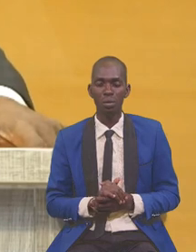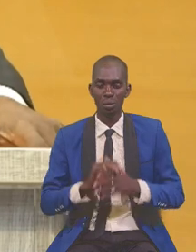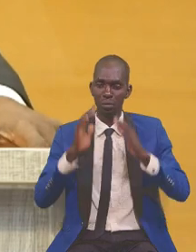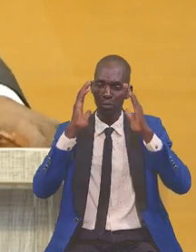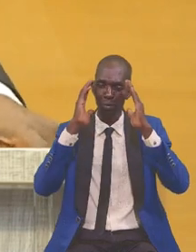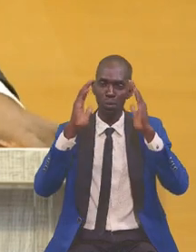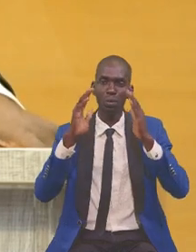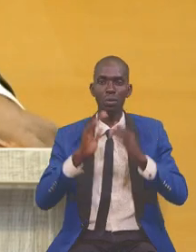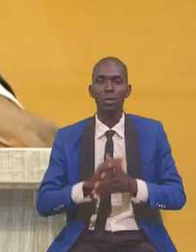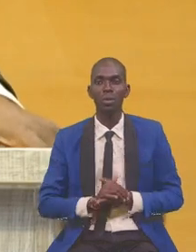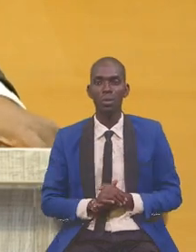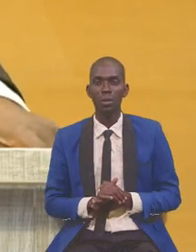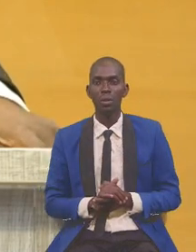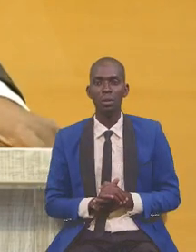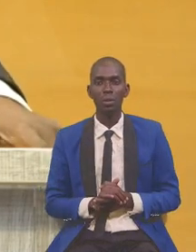Focused.